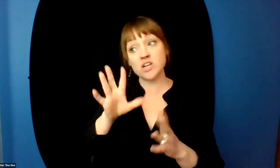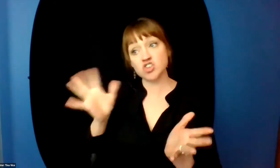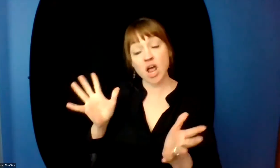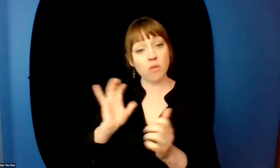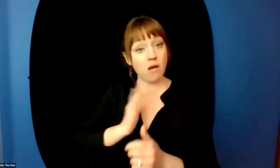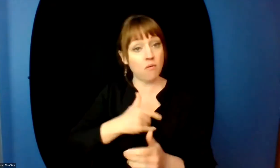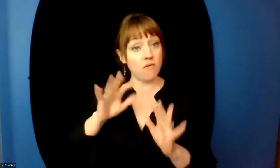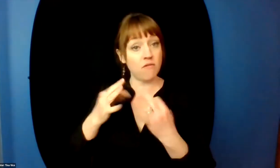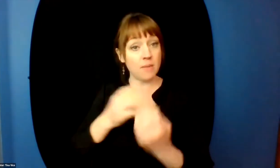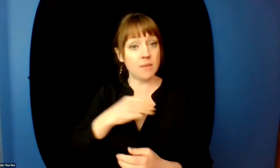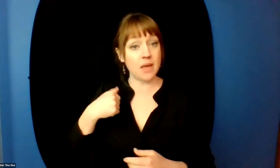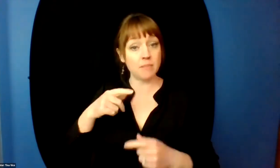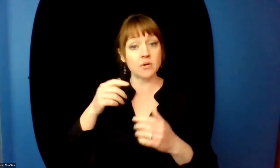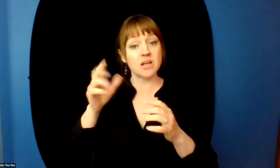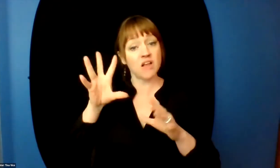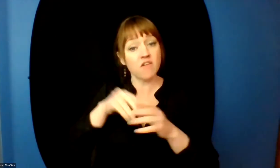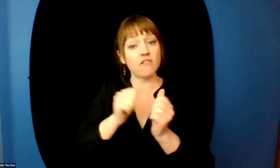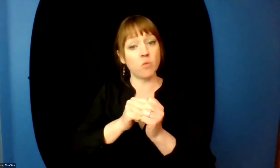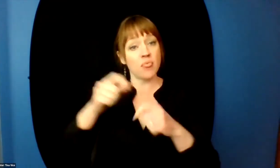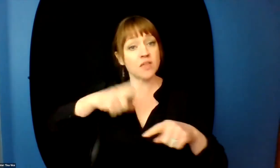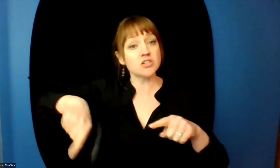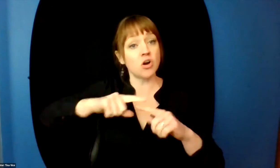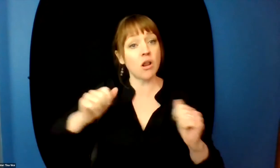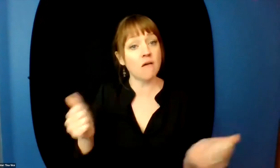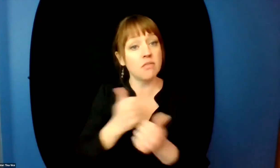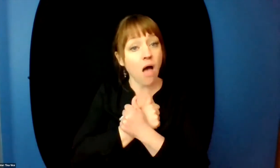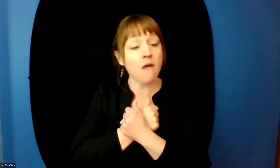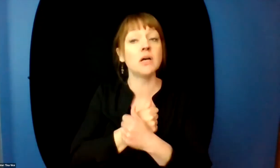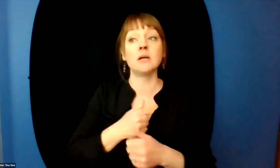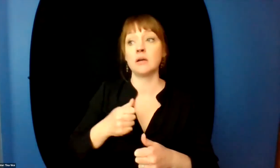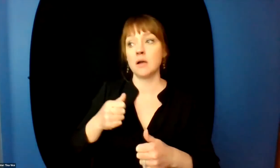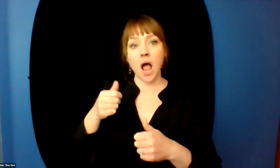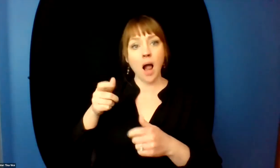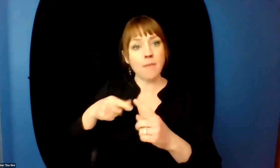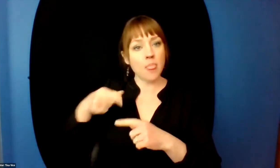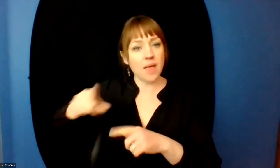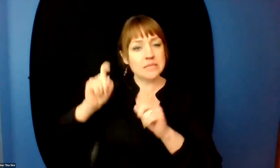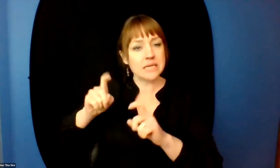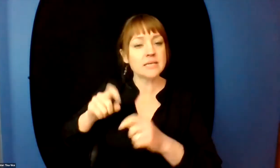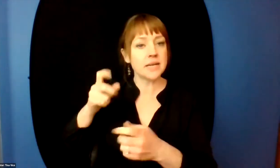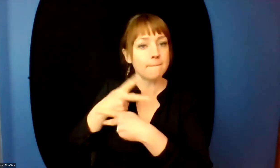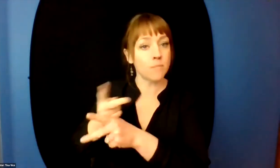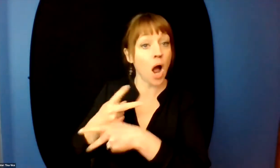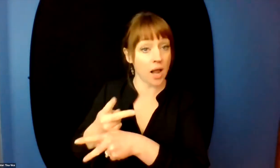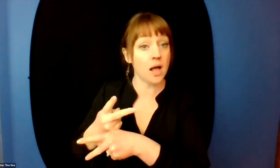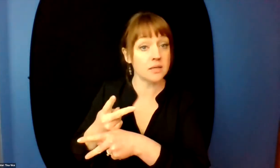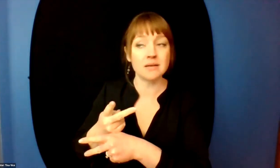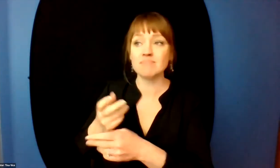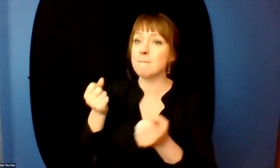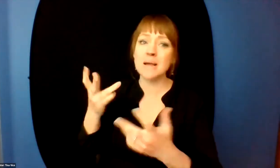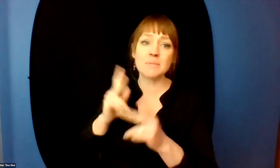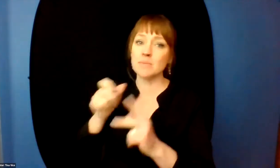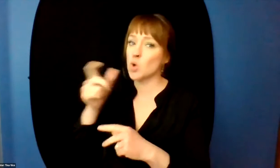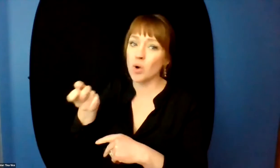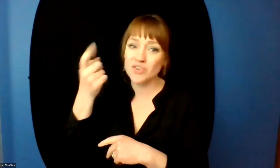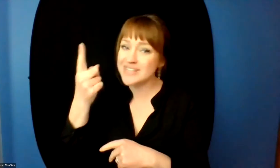that are part of the circle of love about the importance of testing their products, their works. A lot of people don't understand that. A lot of